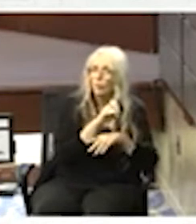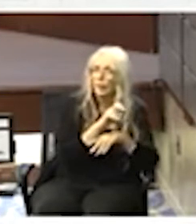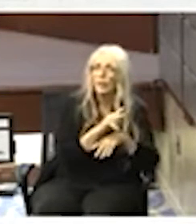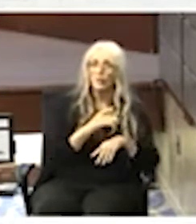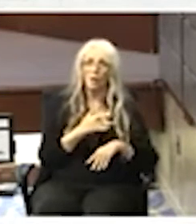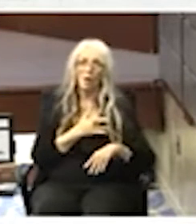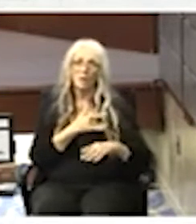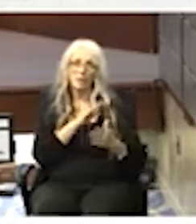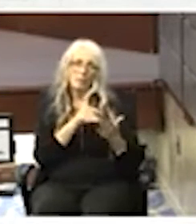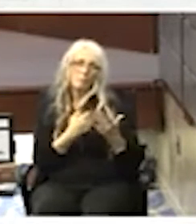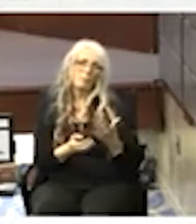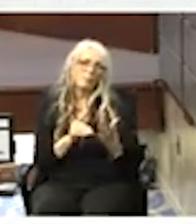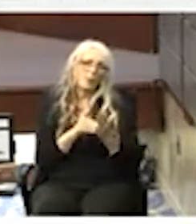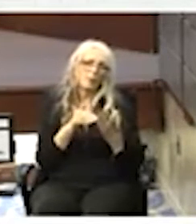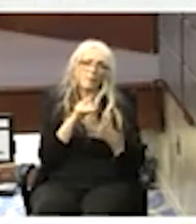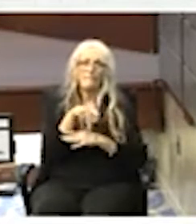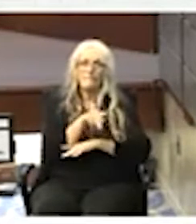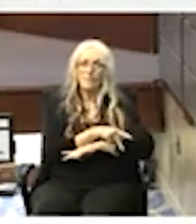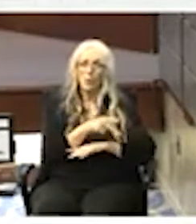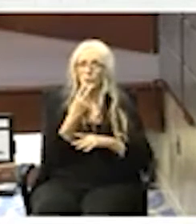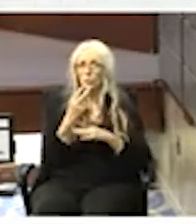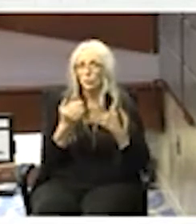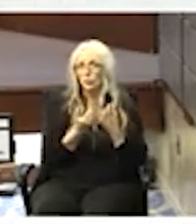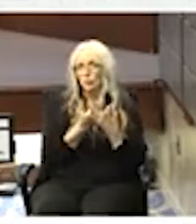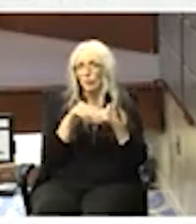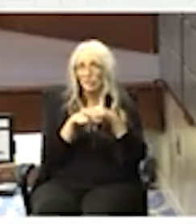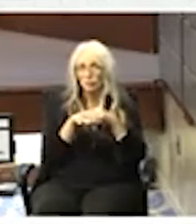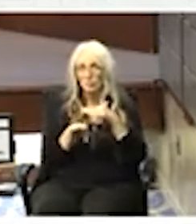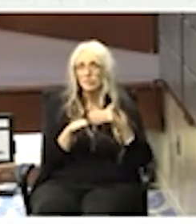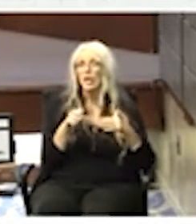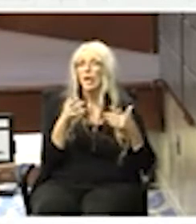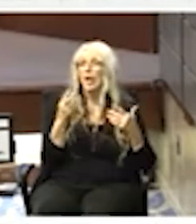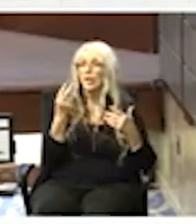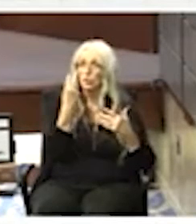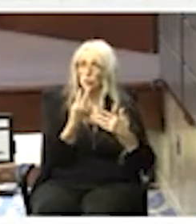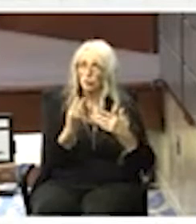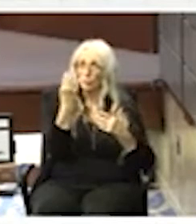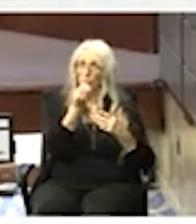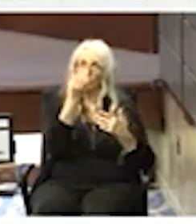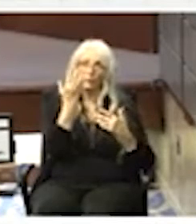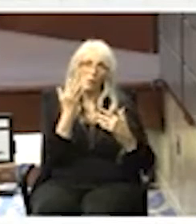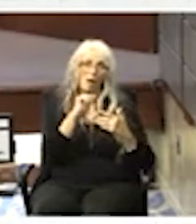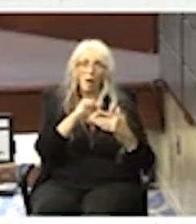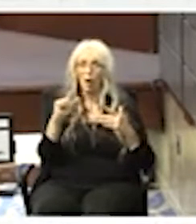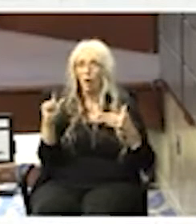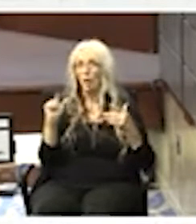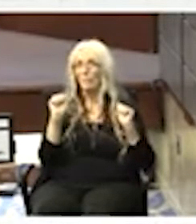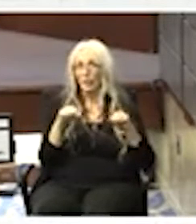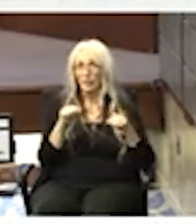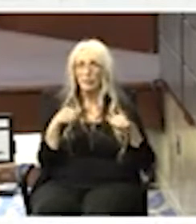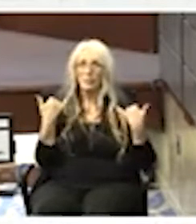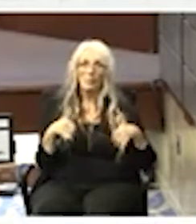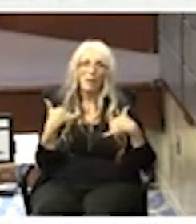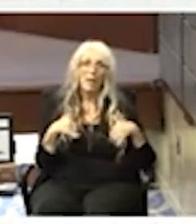park, a new parking area, two new access points, a big, beautiful, inclusive all abilities playground, which I'll touch on